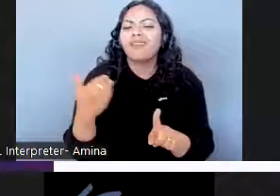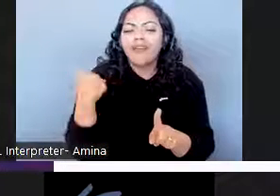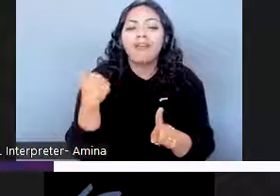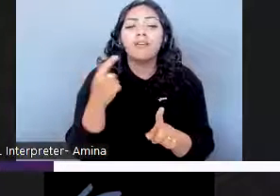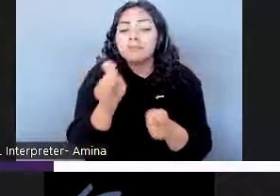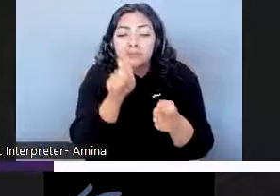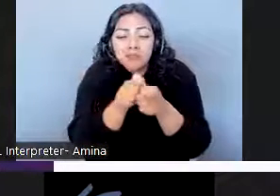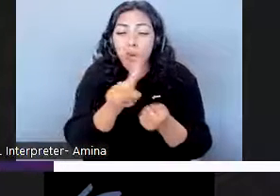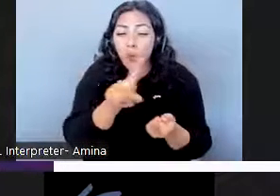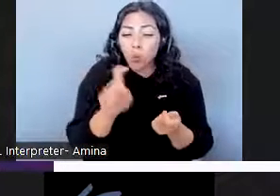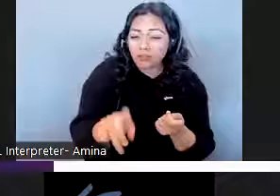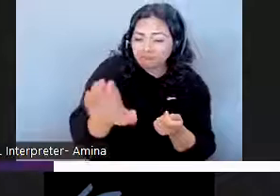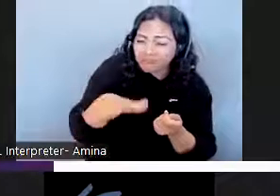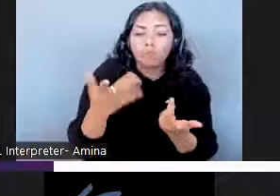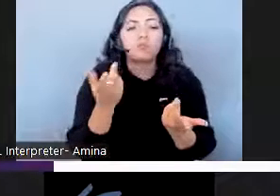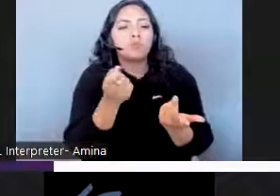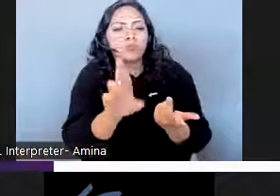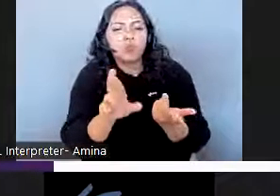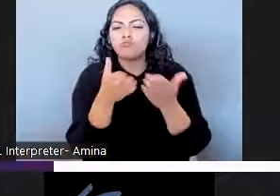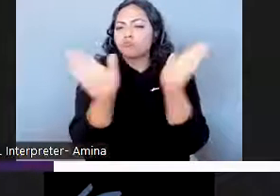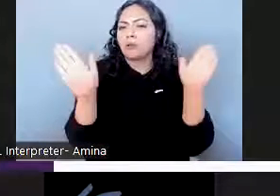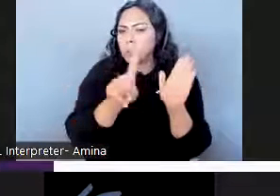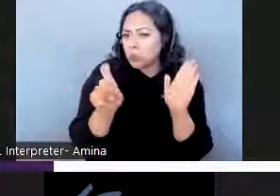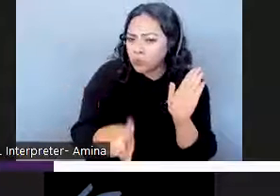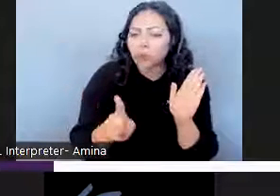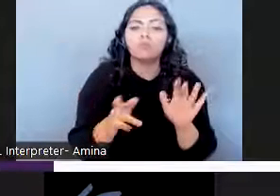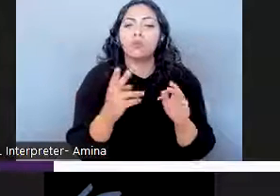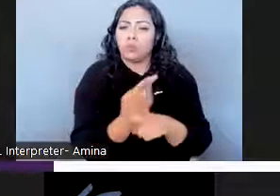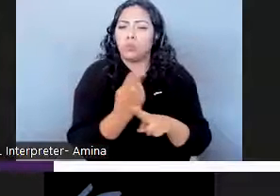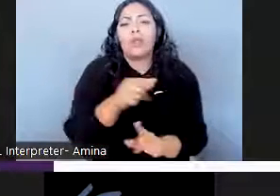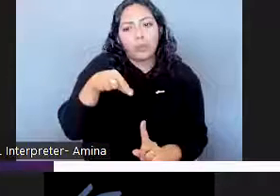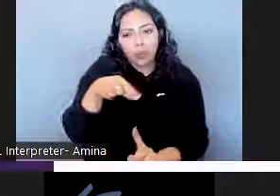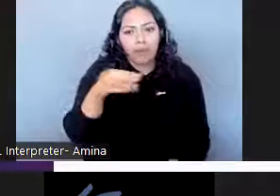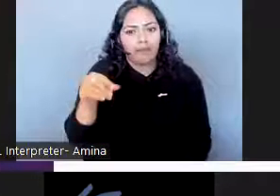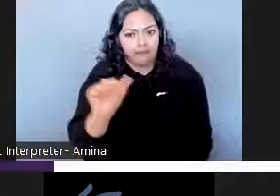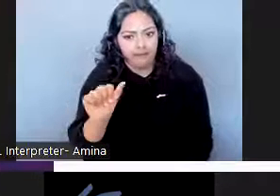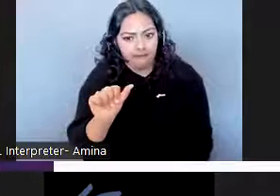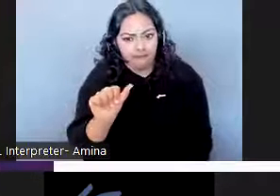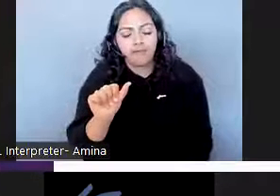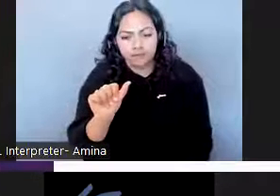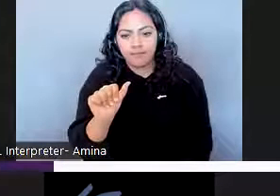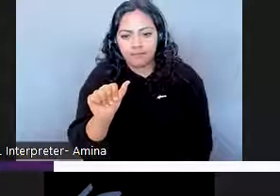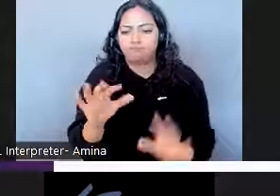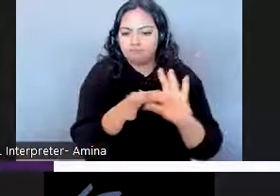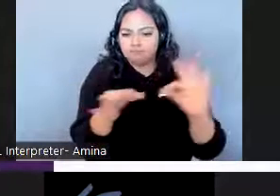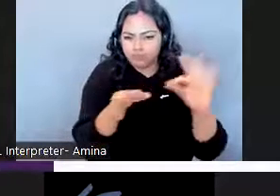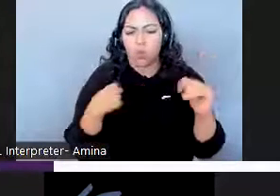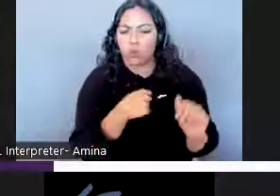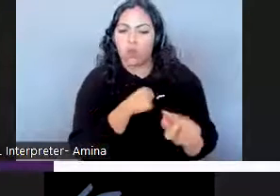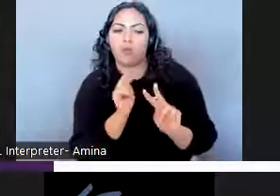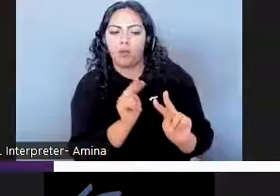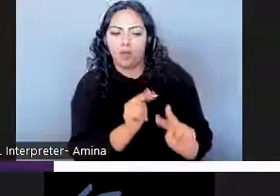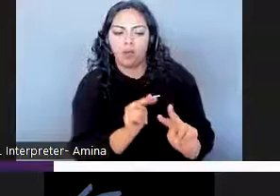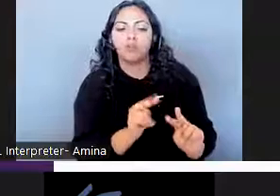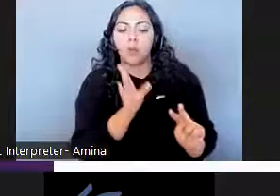speaker or just in general, please put that in the Q&A box, and we will monitor those and ask them at